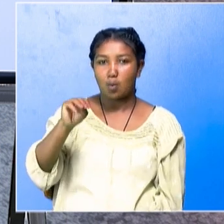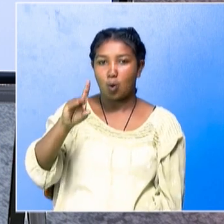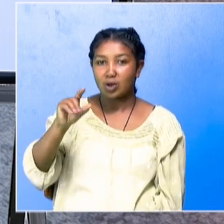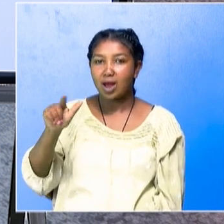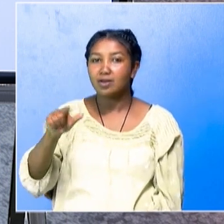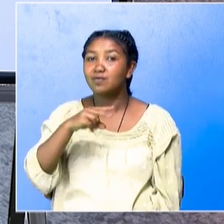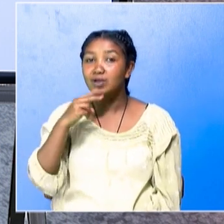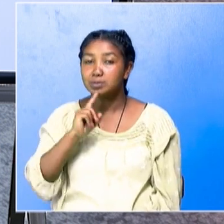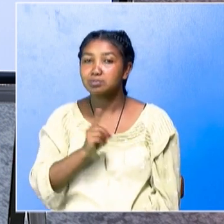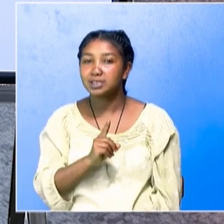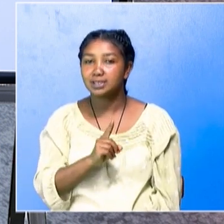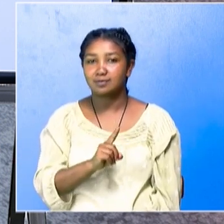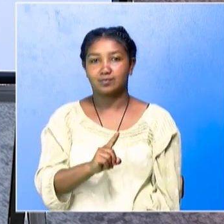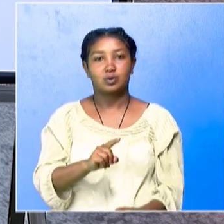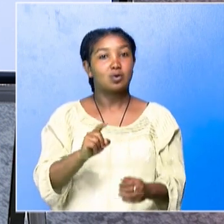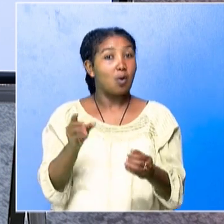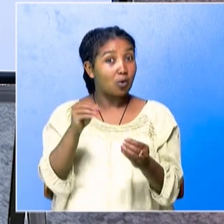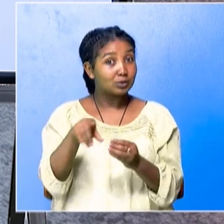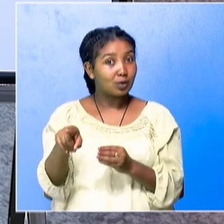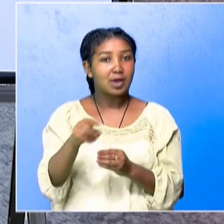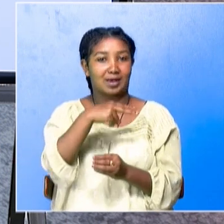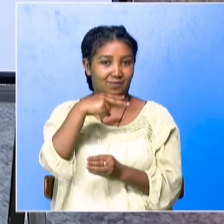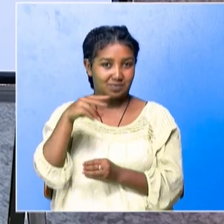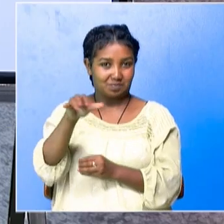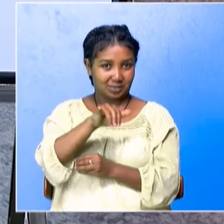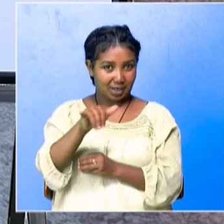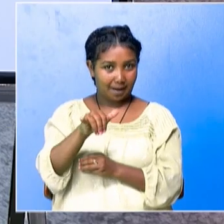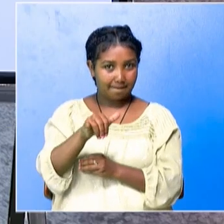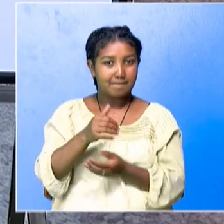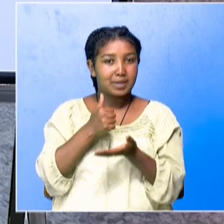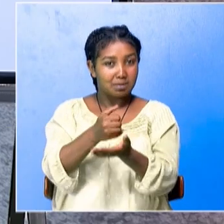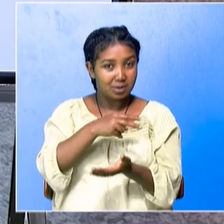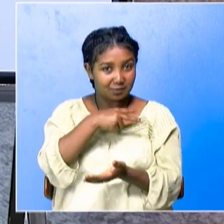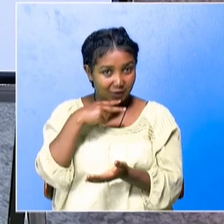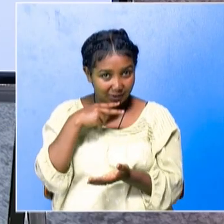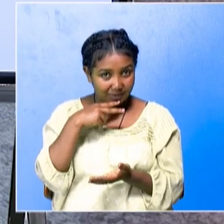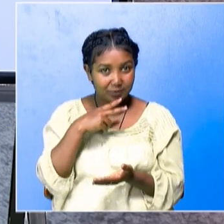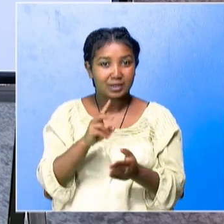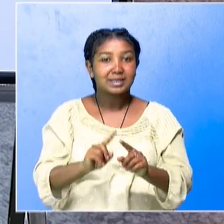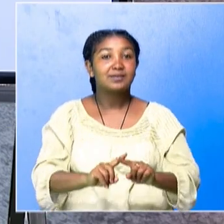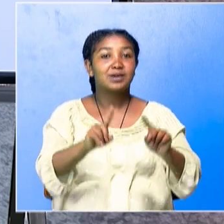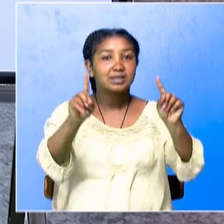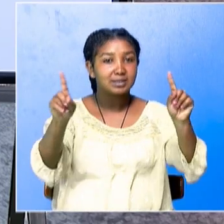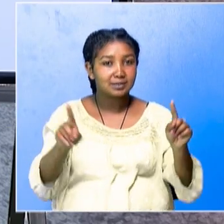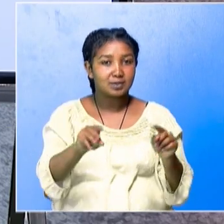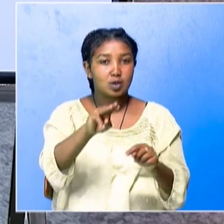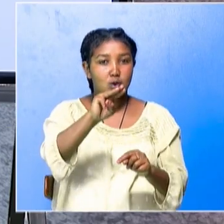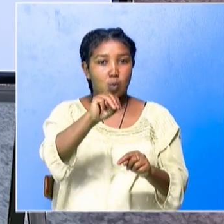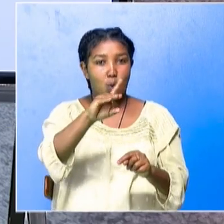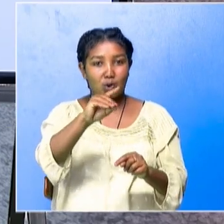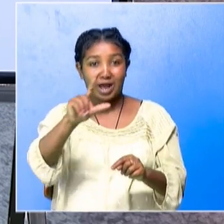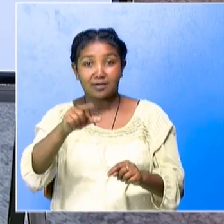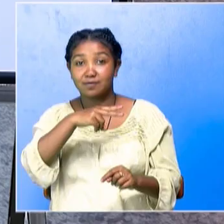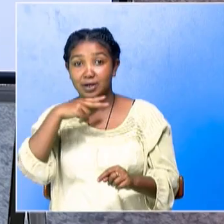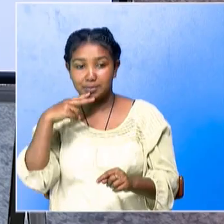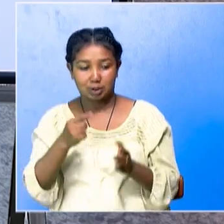Bravo, students. Modal verbs are also a verbs like helping verbs. The difference is modal verbs